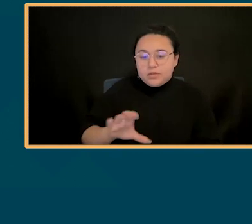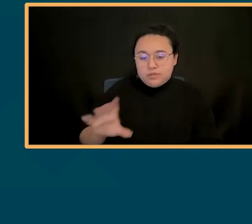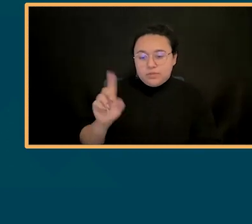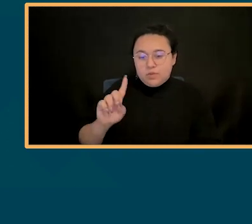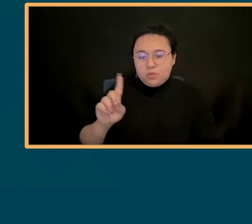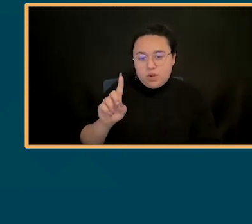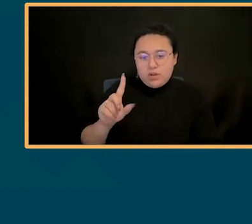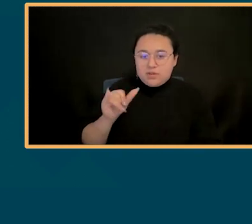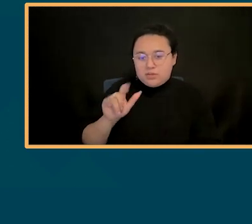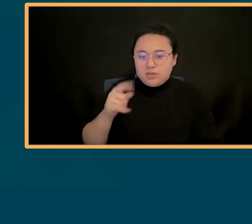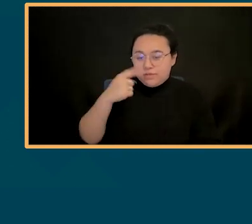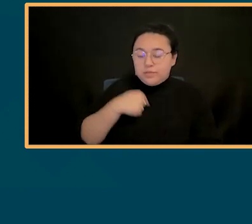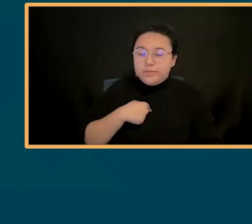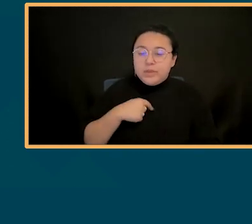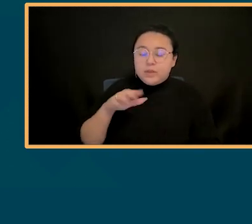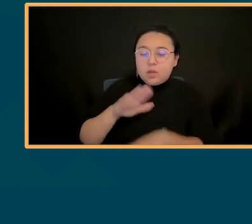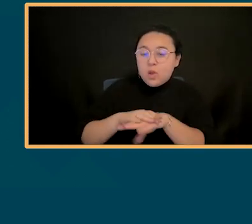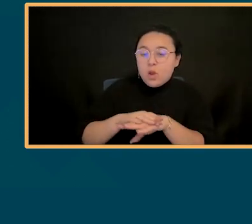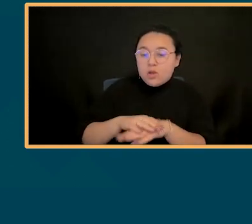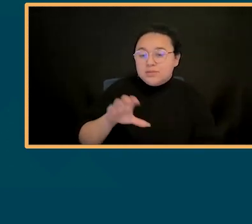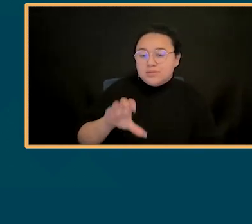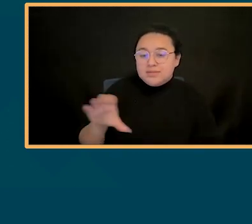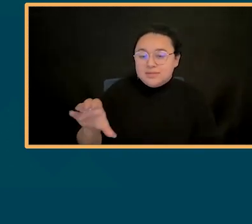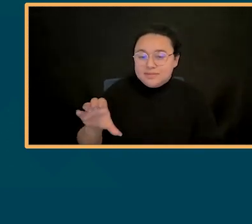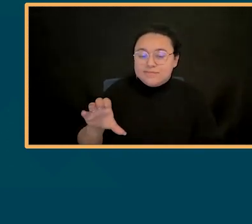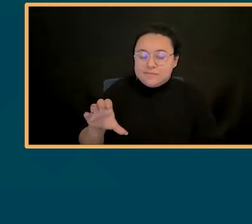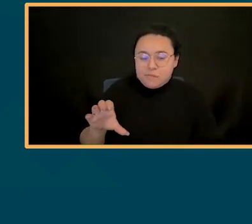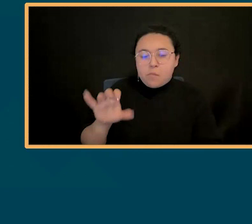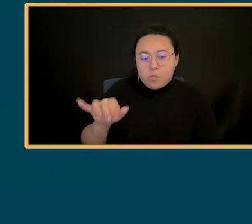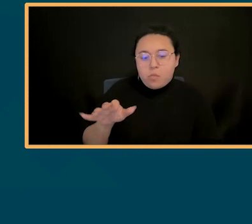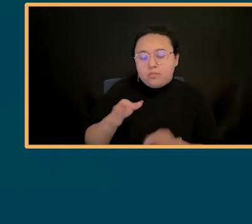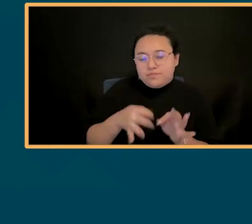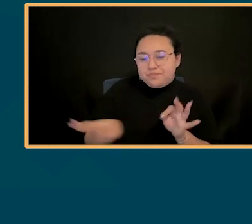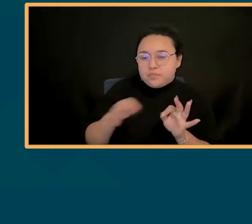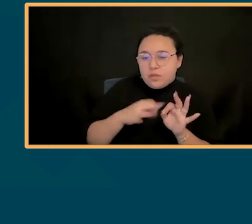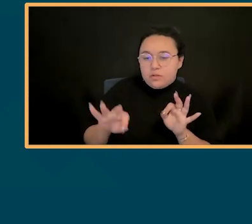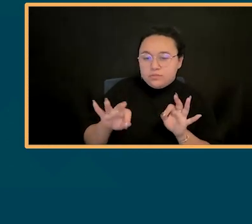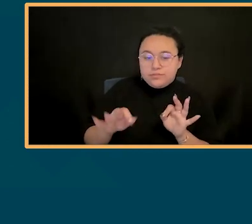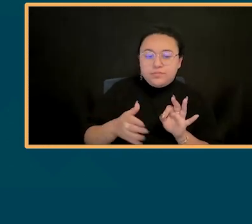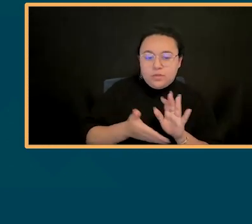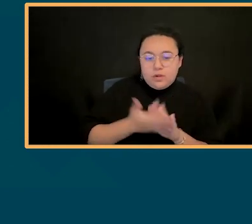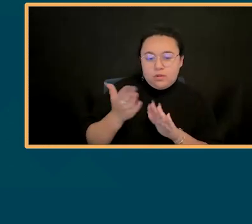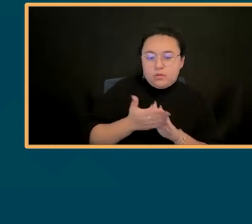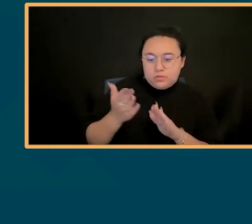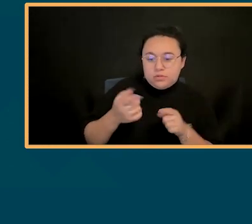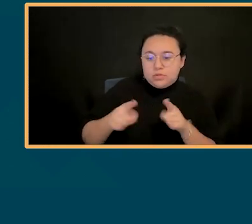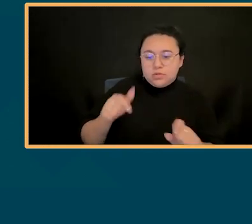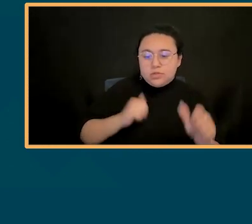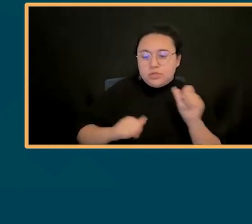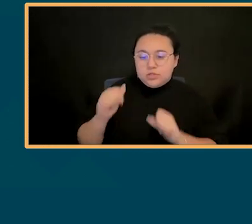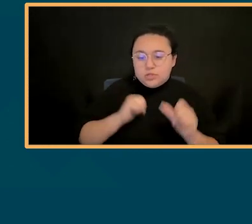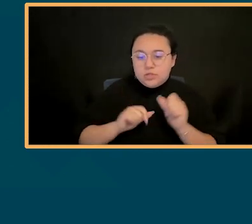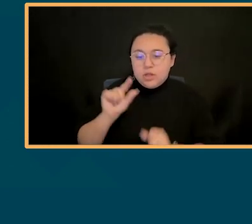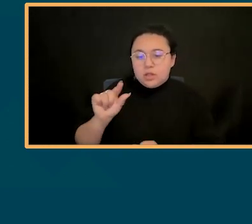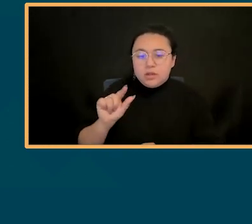me, you can turn on CC, those closed captions, and have those running throughout the show. Little bit